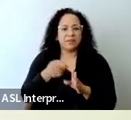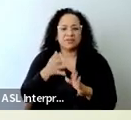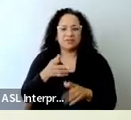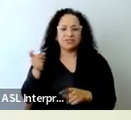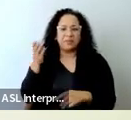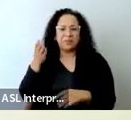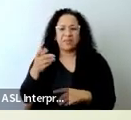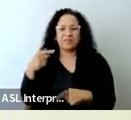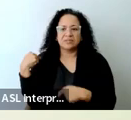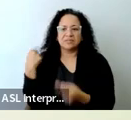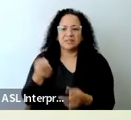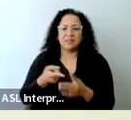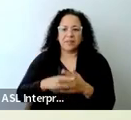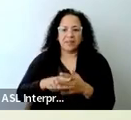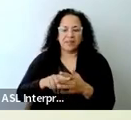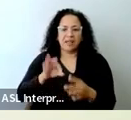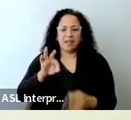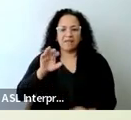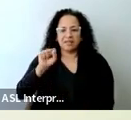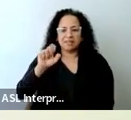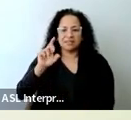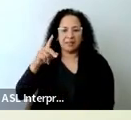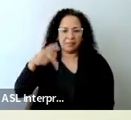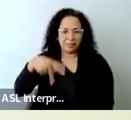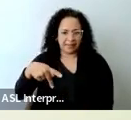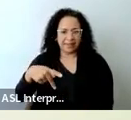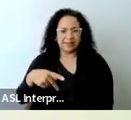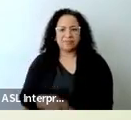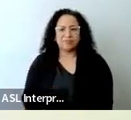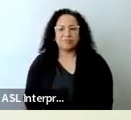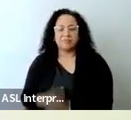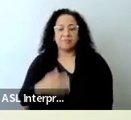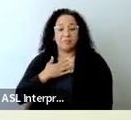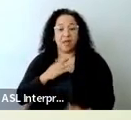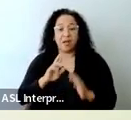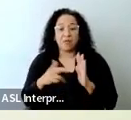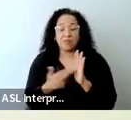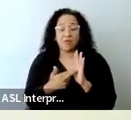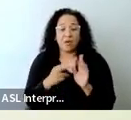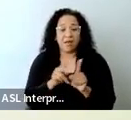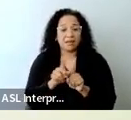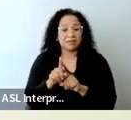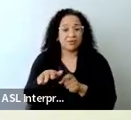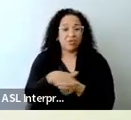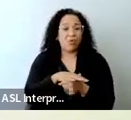since the beginning of SCP. My role as a